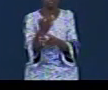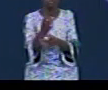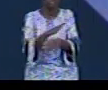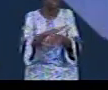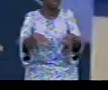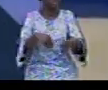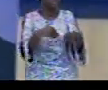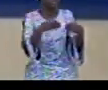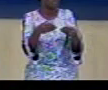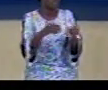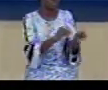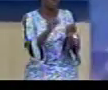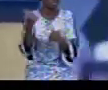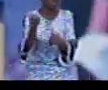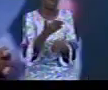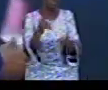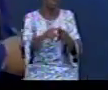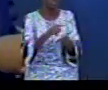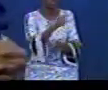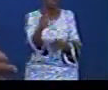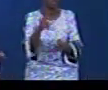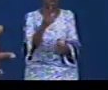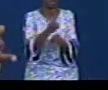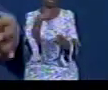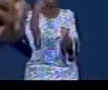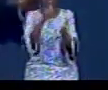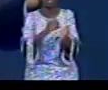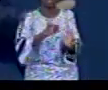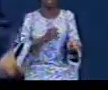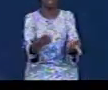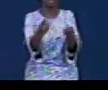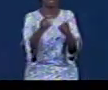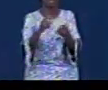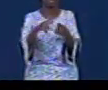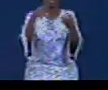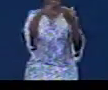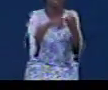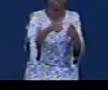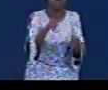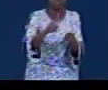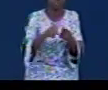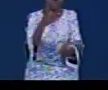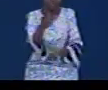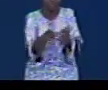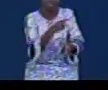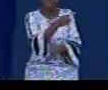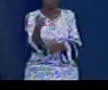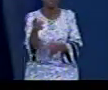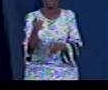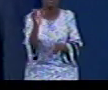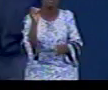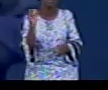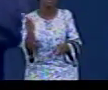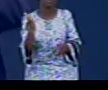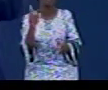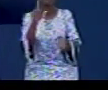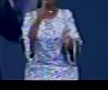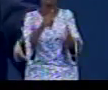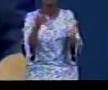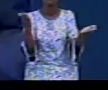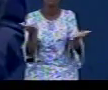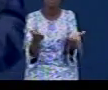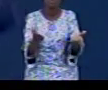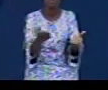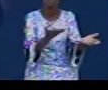They just say, I came to appear to you. I came to visit you. Okay, what have you brought? I just want to